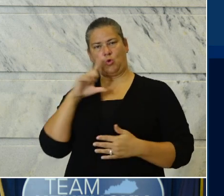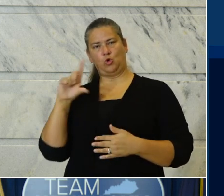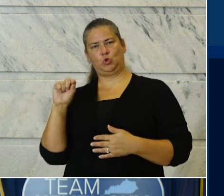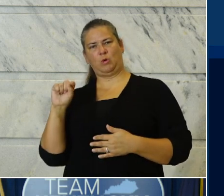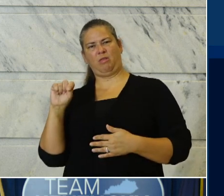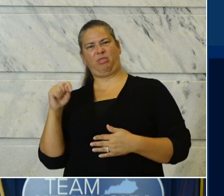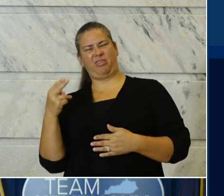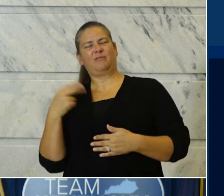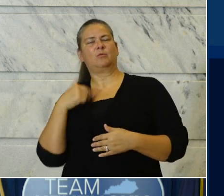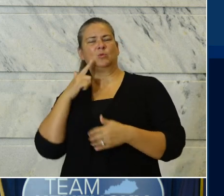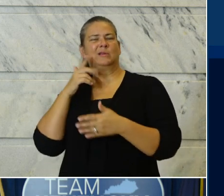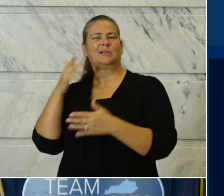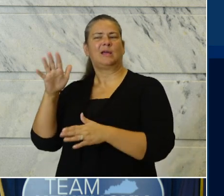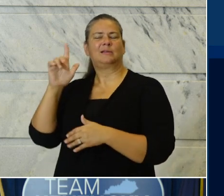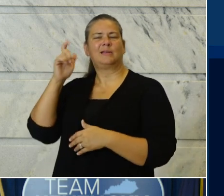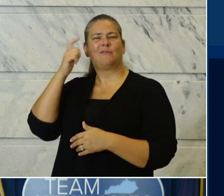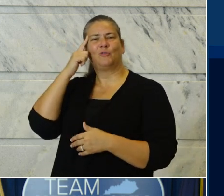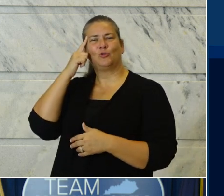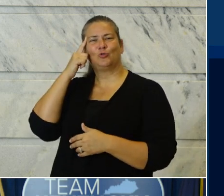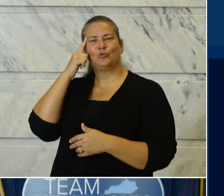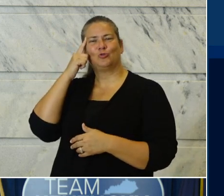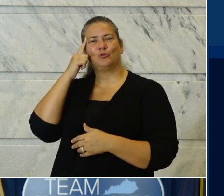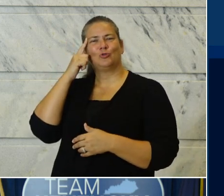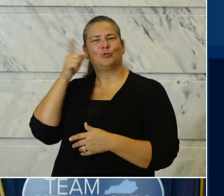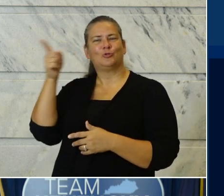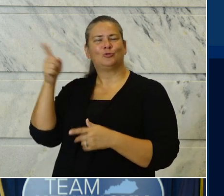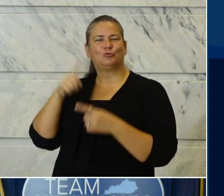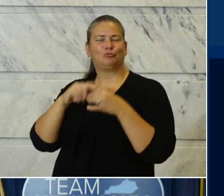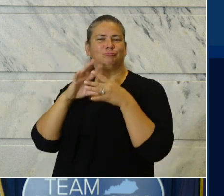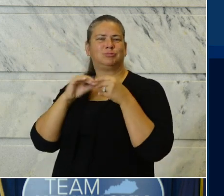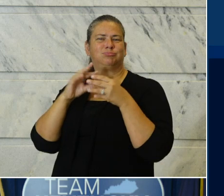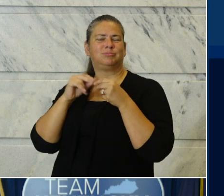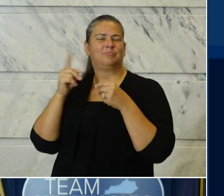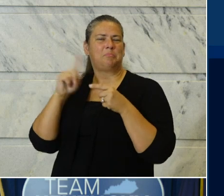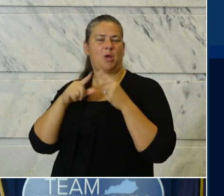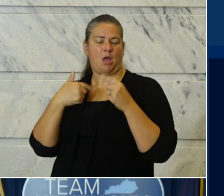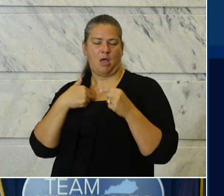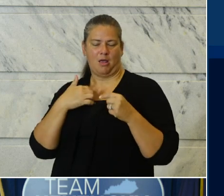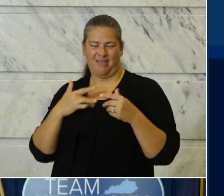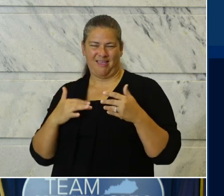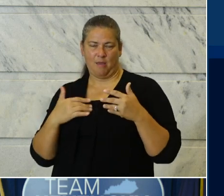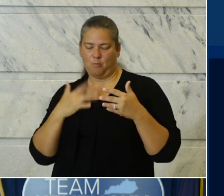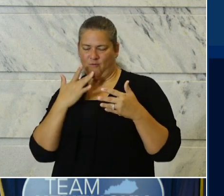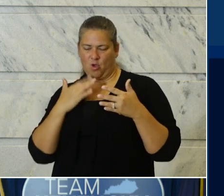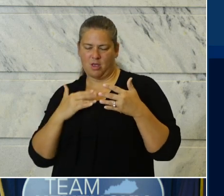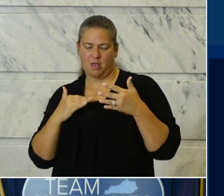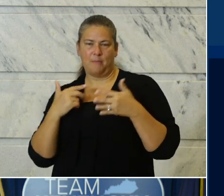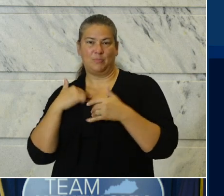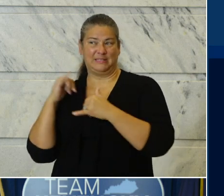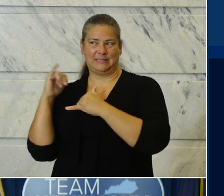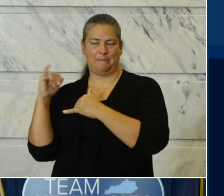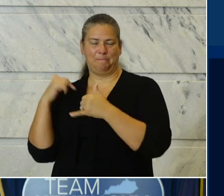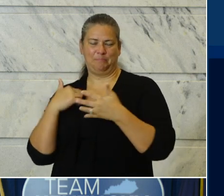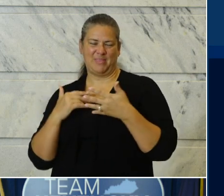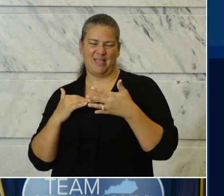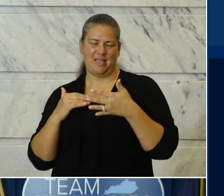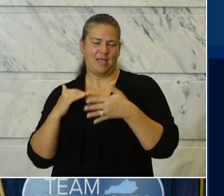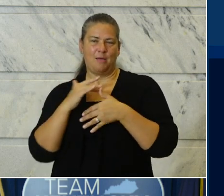like Governor Beshear. I don't like to be down the line. I want to be number one. So we got to continue to fill that census out. You can